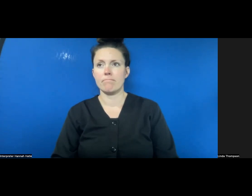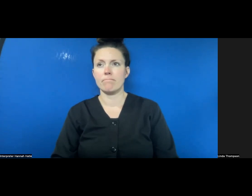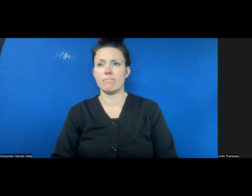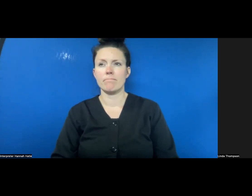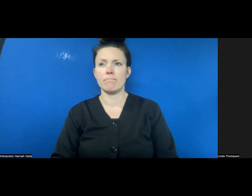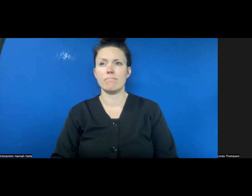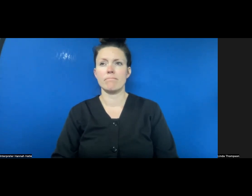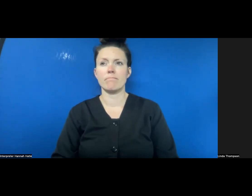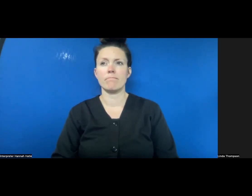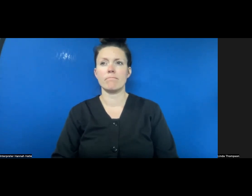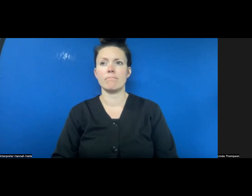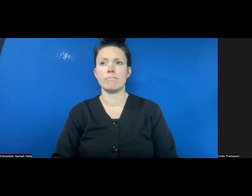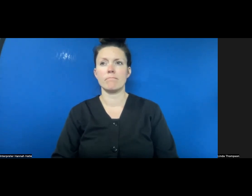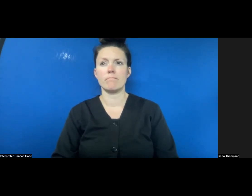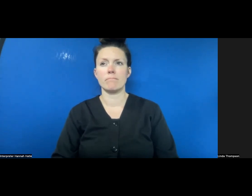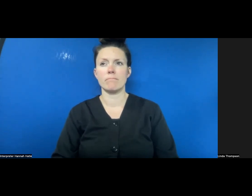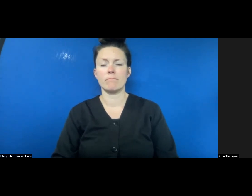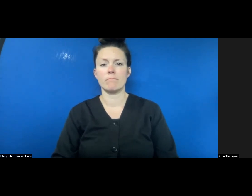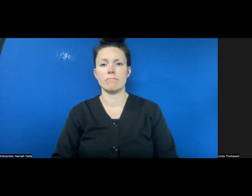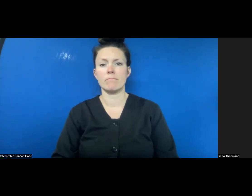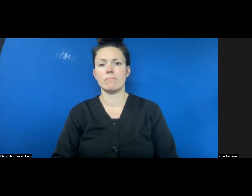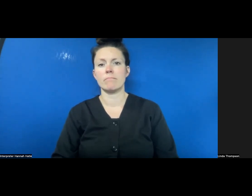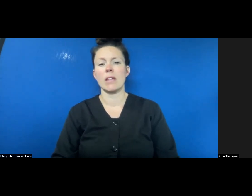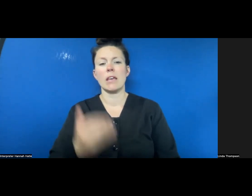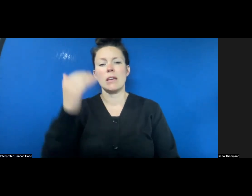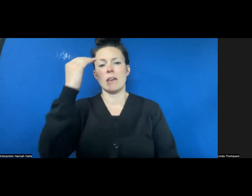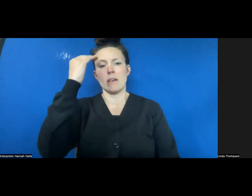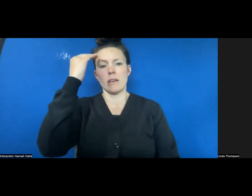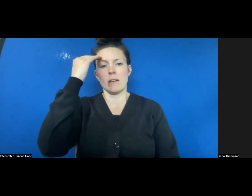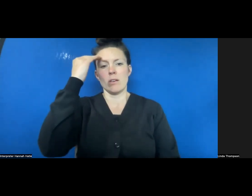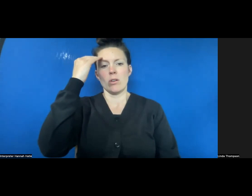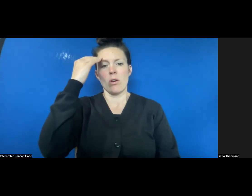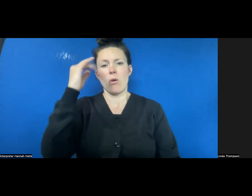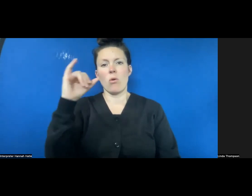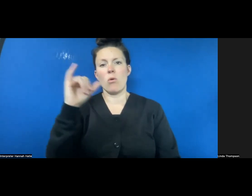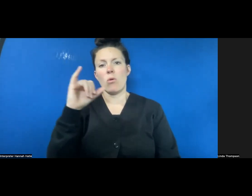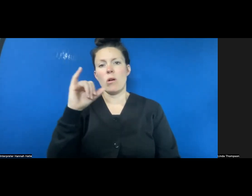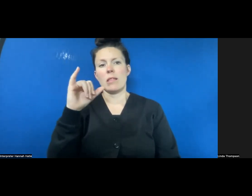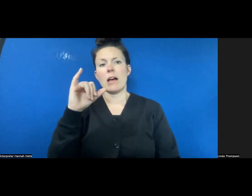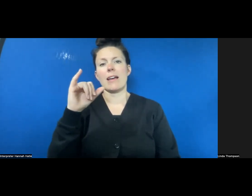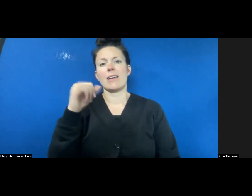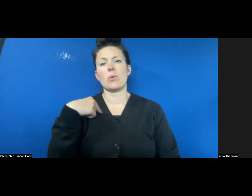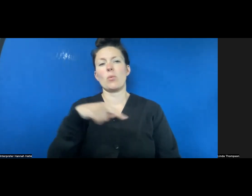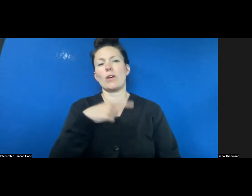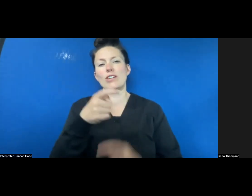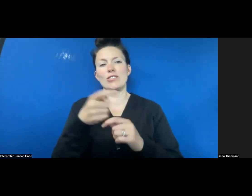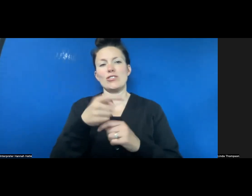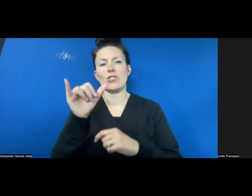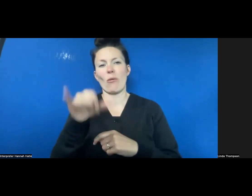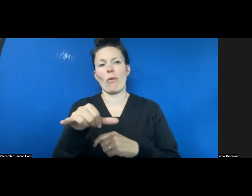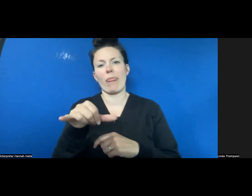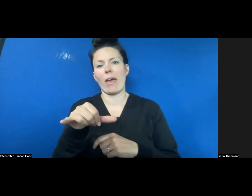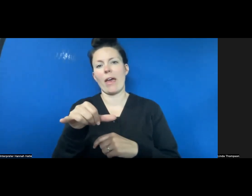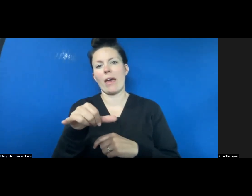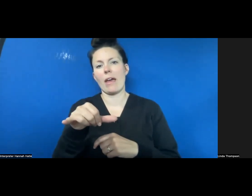So it's more than just like, you know how like sometimes in Indian country we joke that